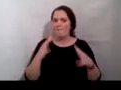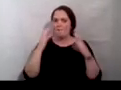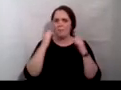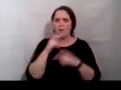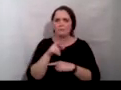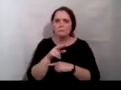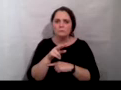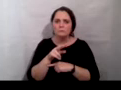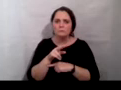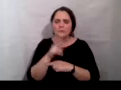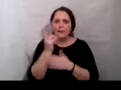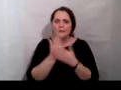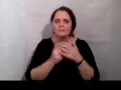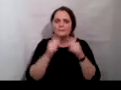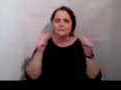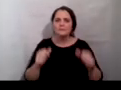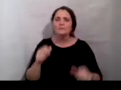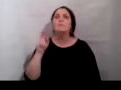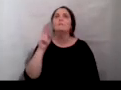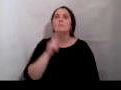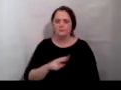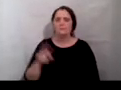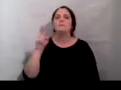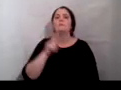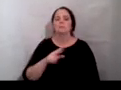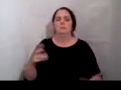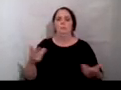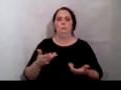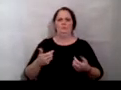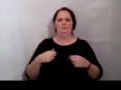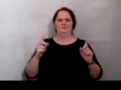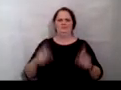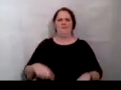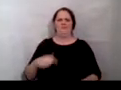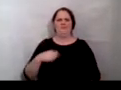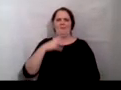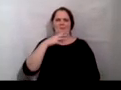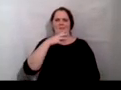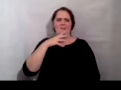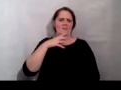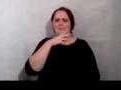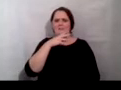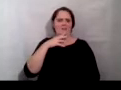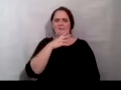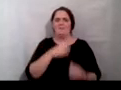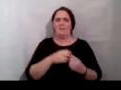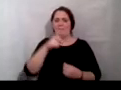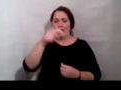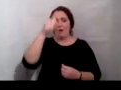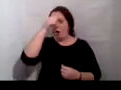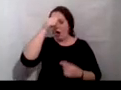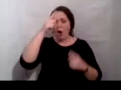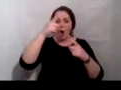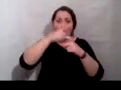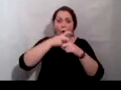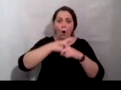overwhelming. You know, where are we? Where do we start with this complex imagery that